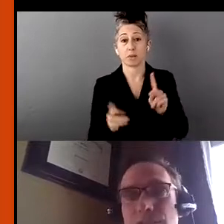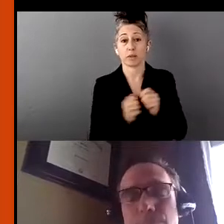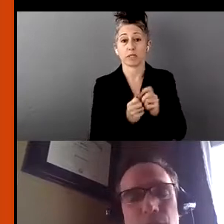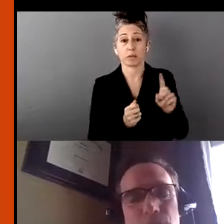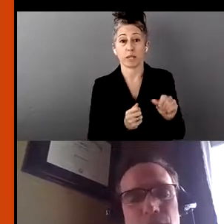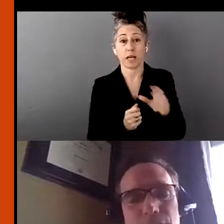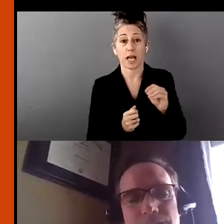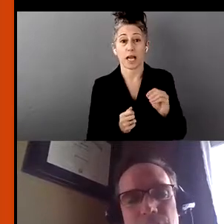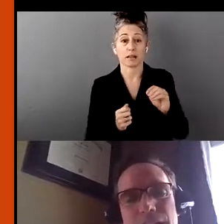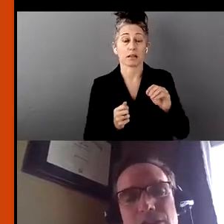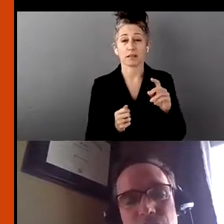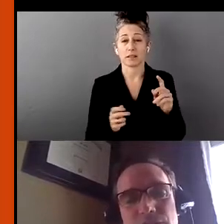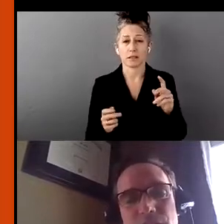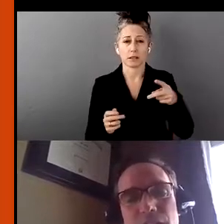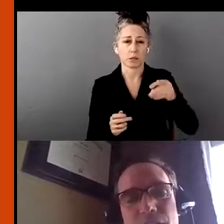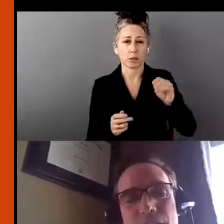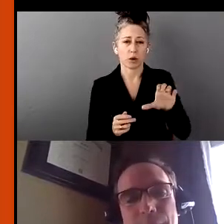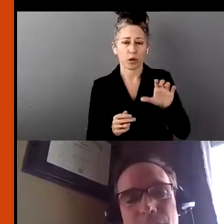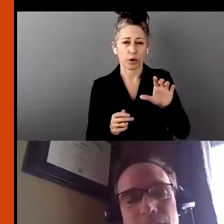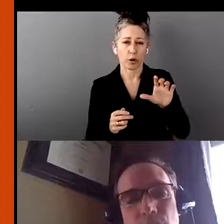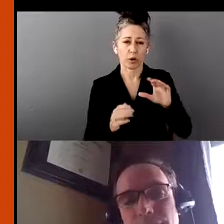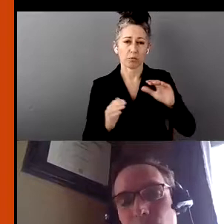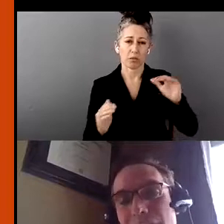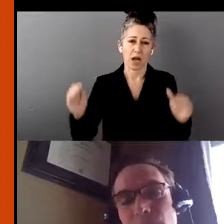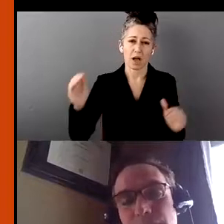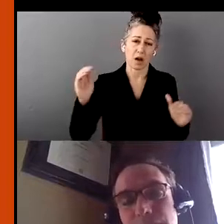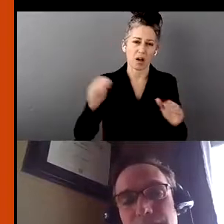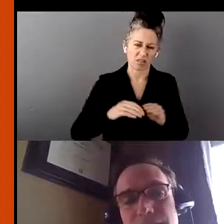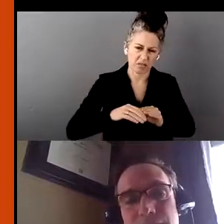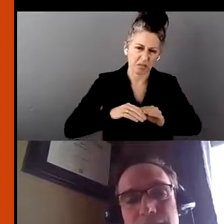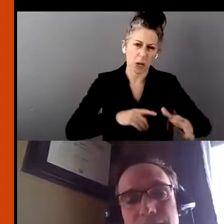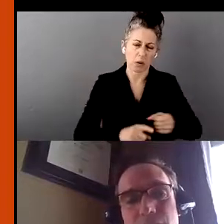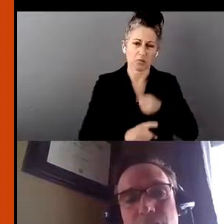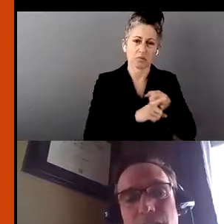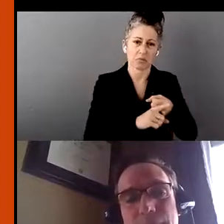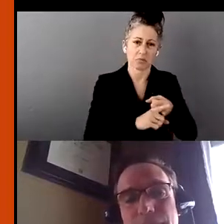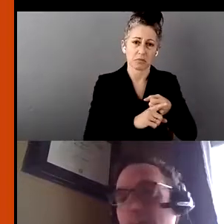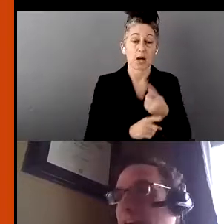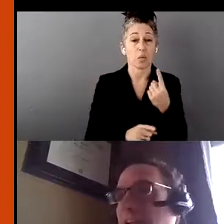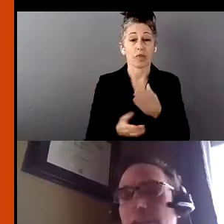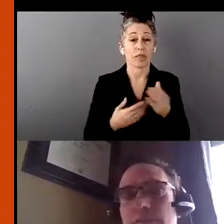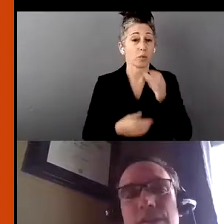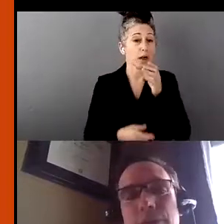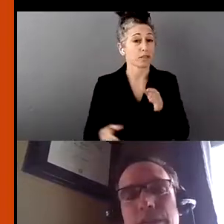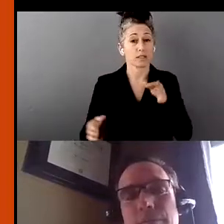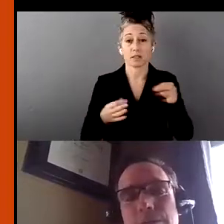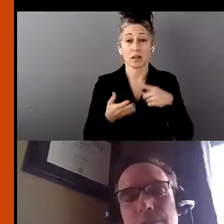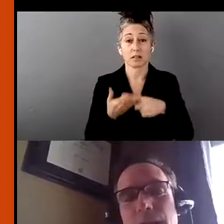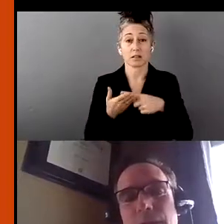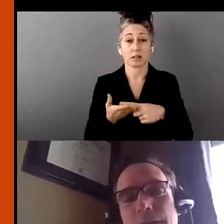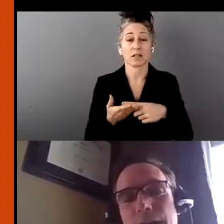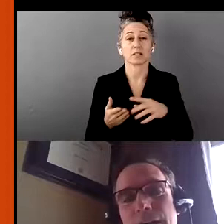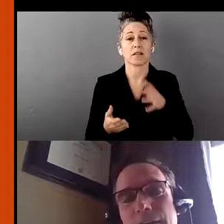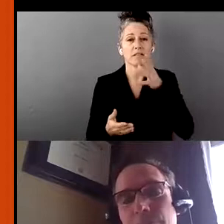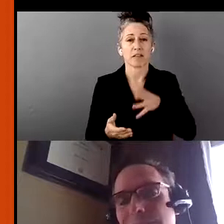also disproportionate effects by gender. As one thing that we hadn't really discussed is the effects on female labor